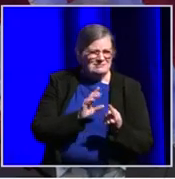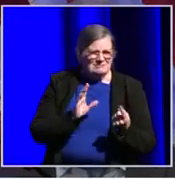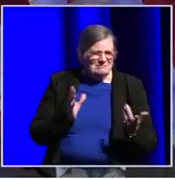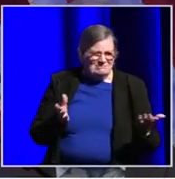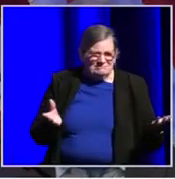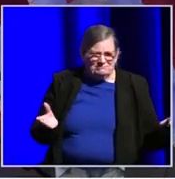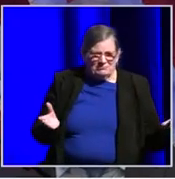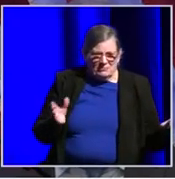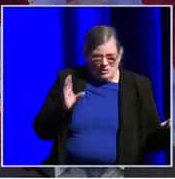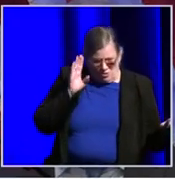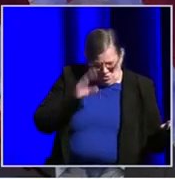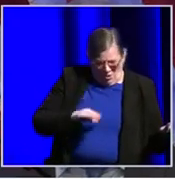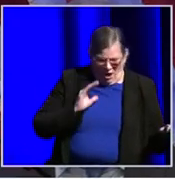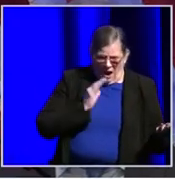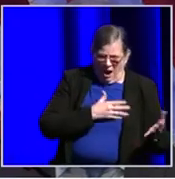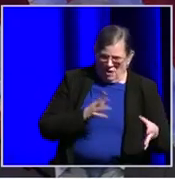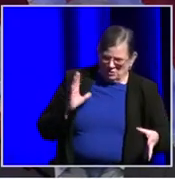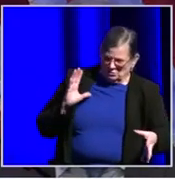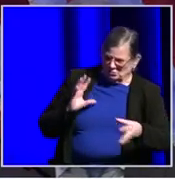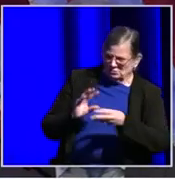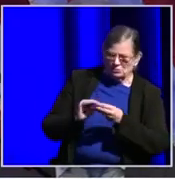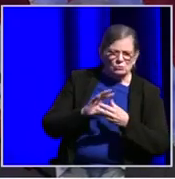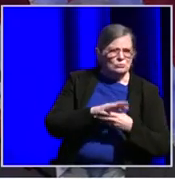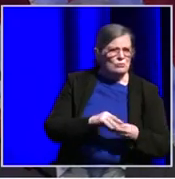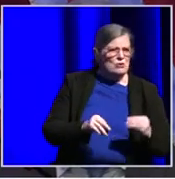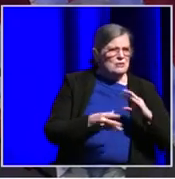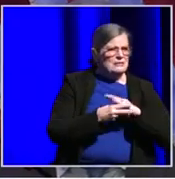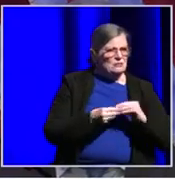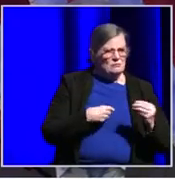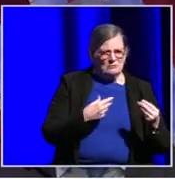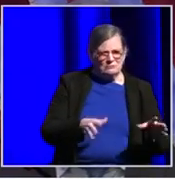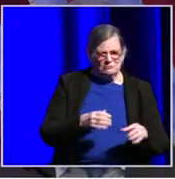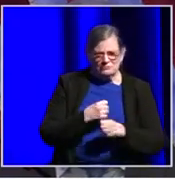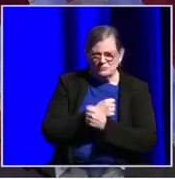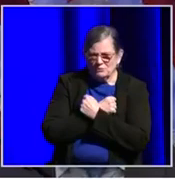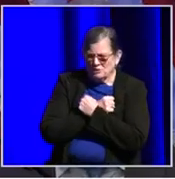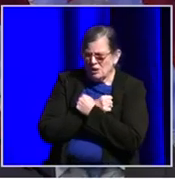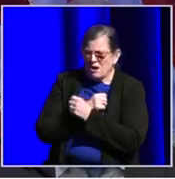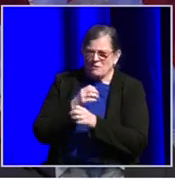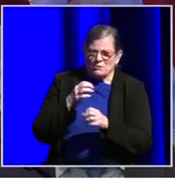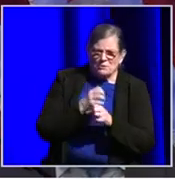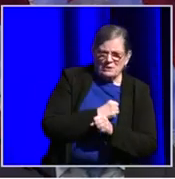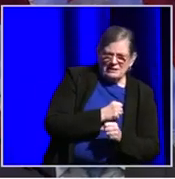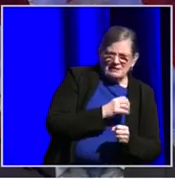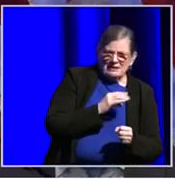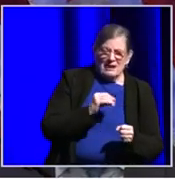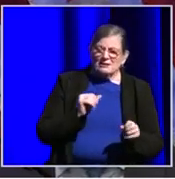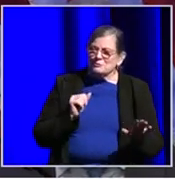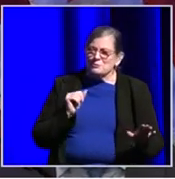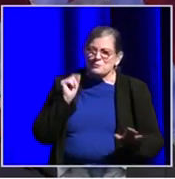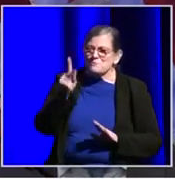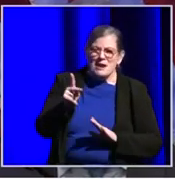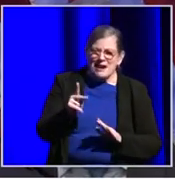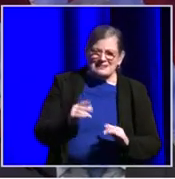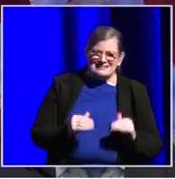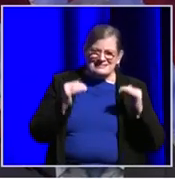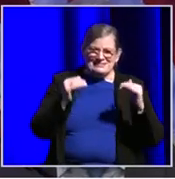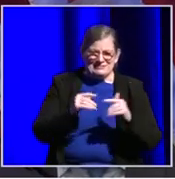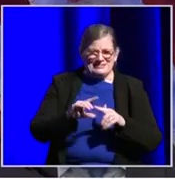story. Everybody loves a winner and a good comeback. And that's DC's story, isn't